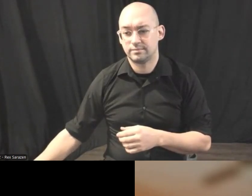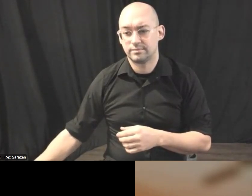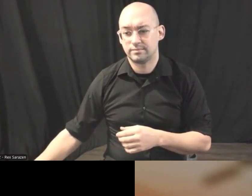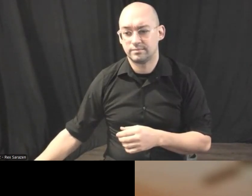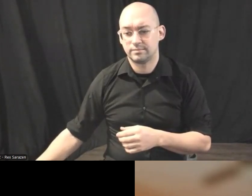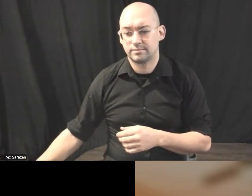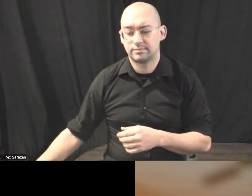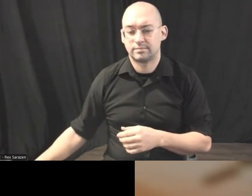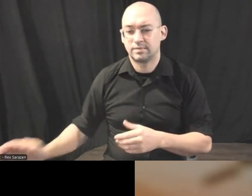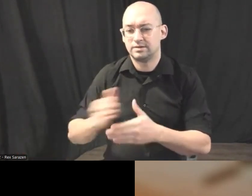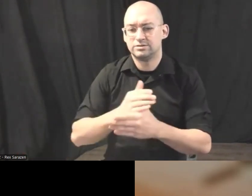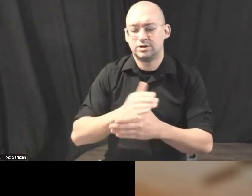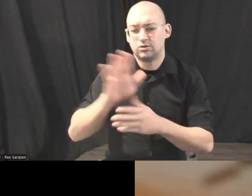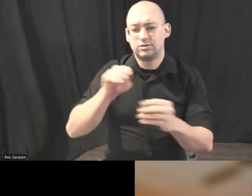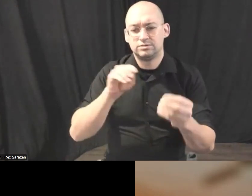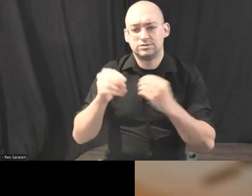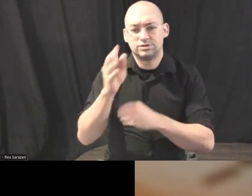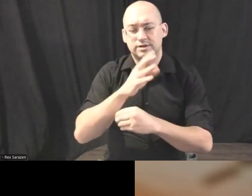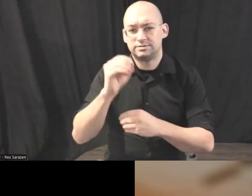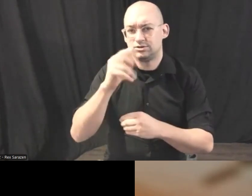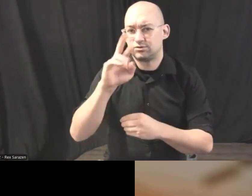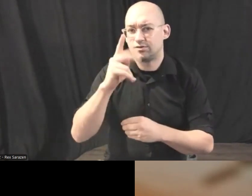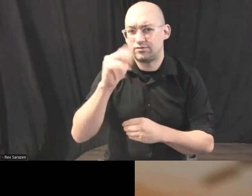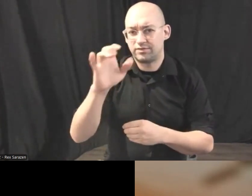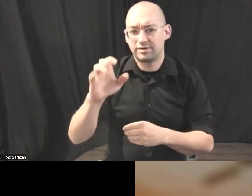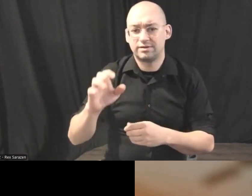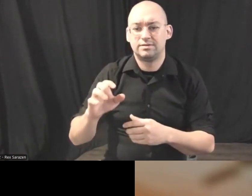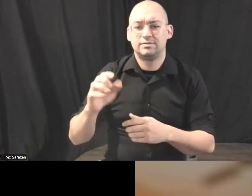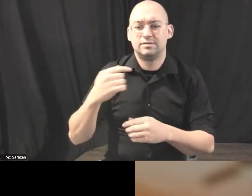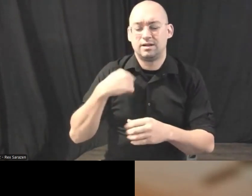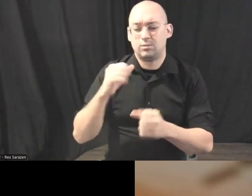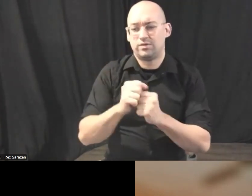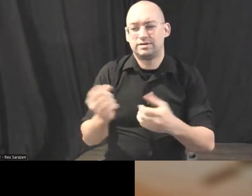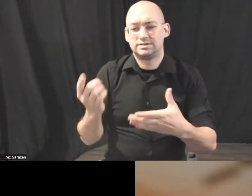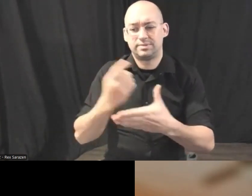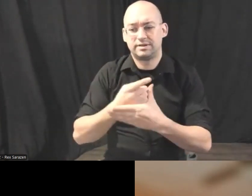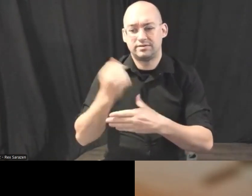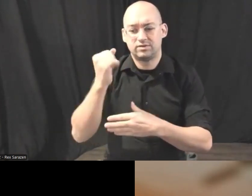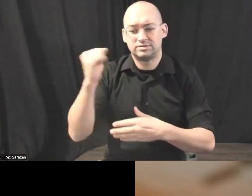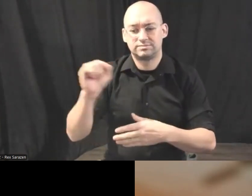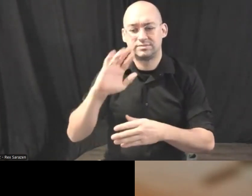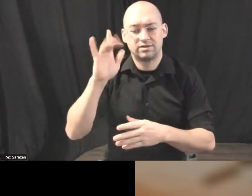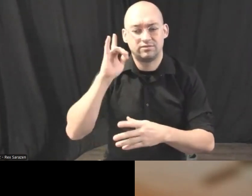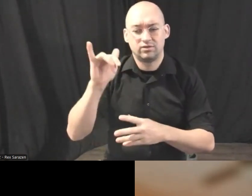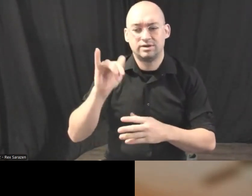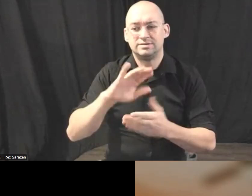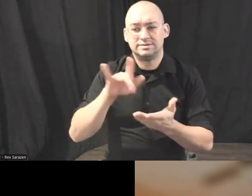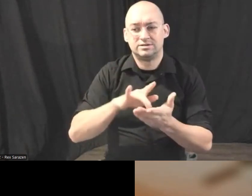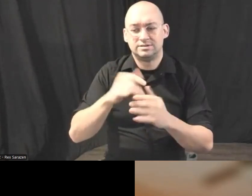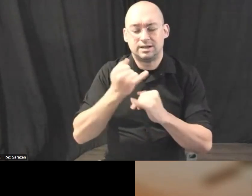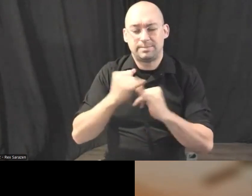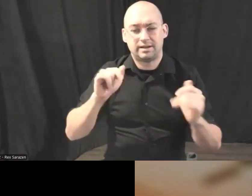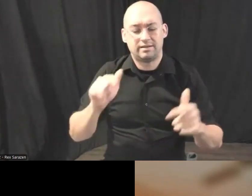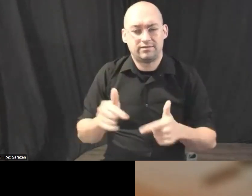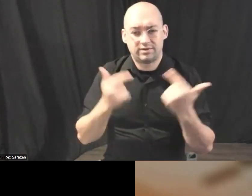is Carolyn Nava. I am with the Disability Action Center, which is one of our California Centers for Independent Living. We are